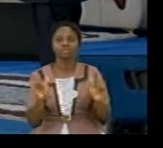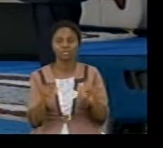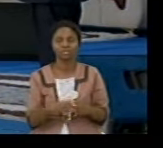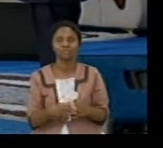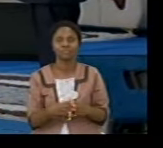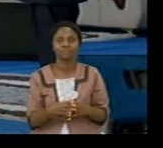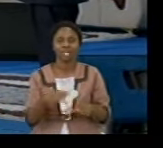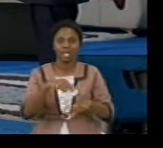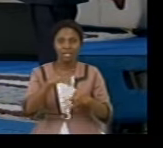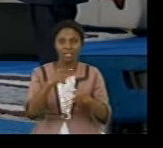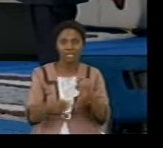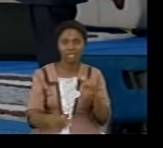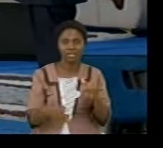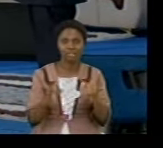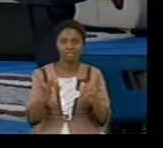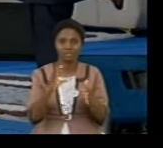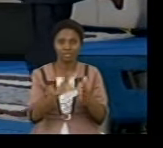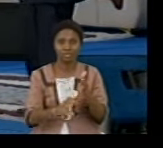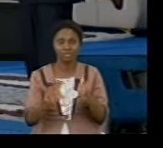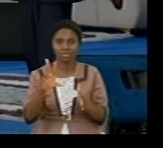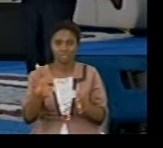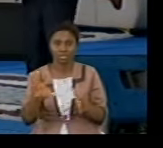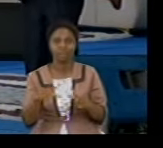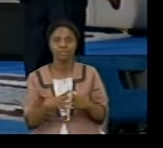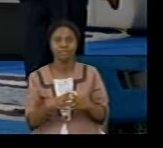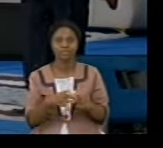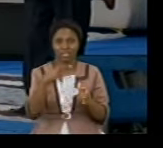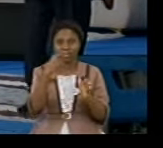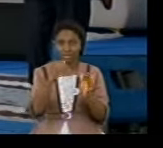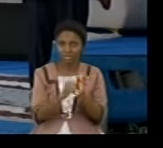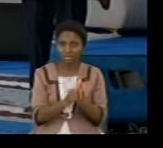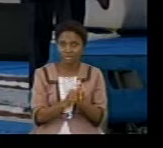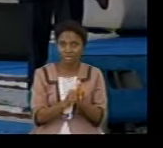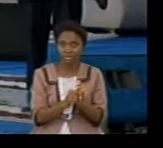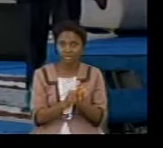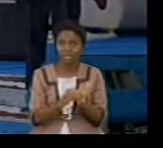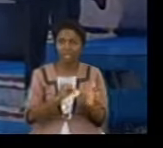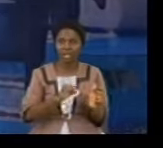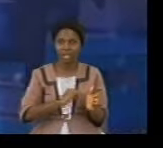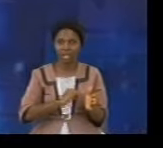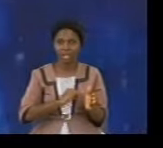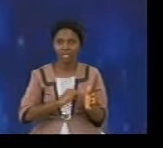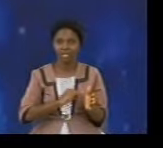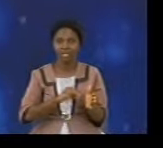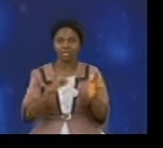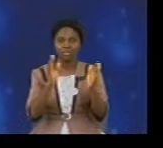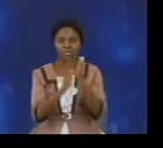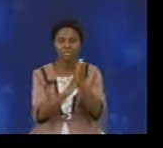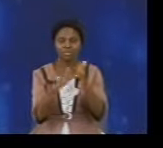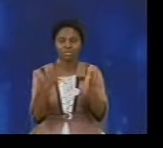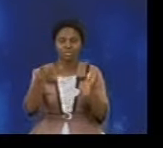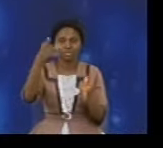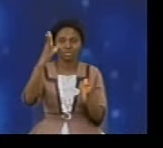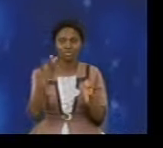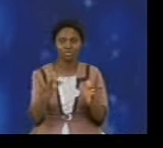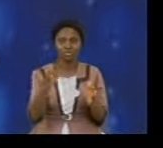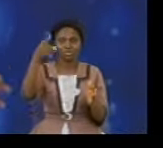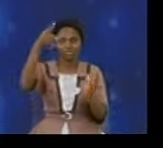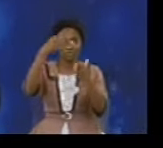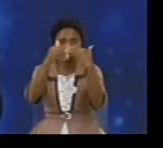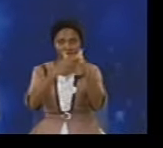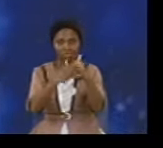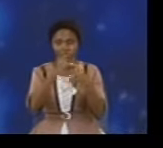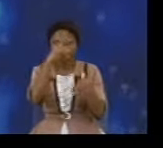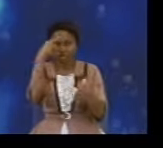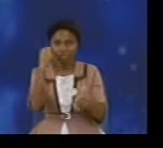end of chapter 3, it said, I praise the God of heaven, because the people